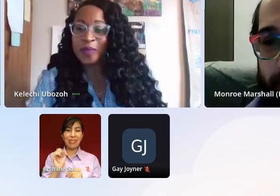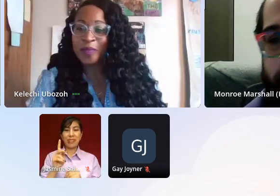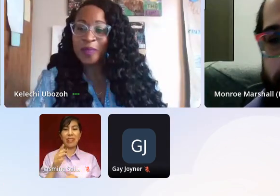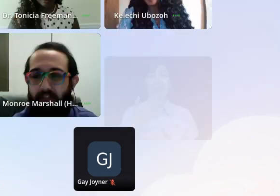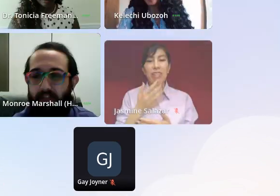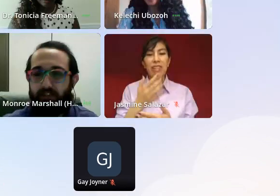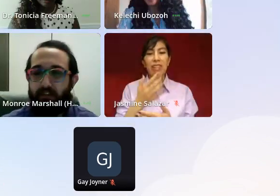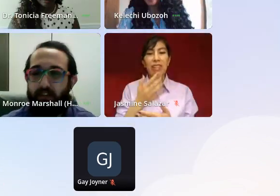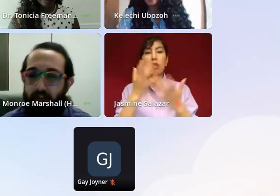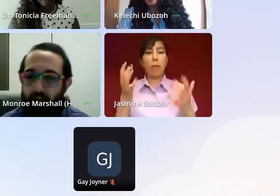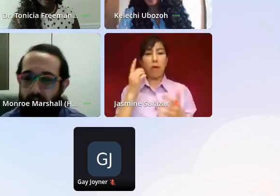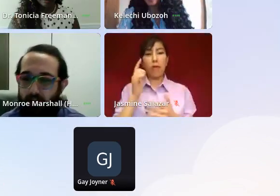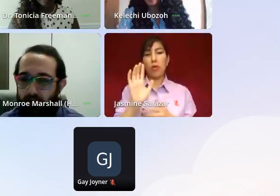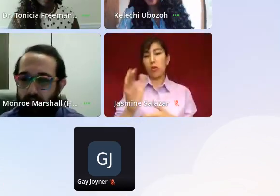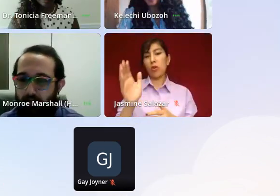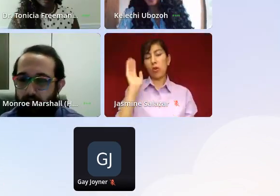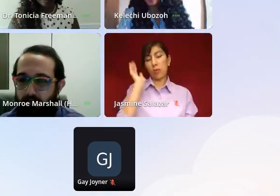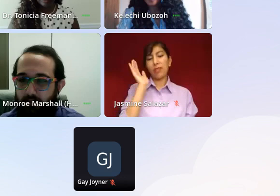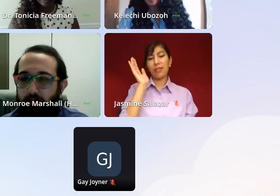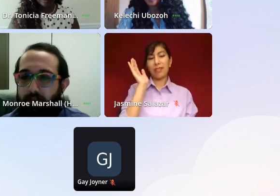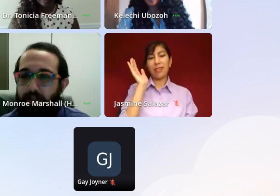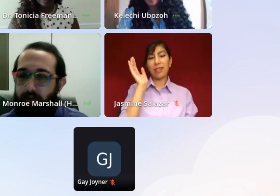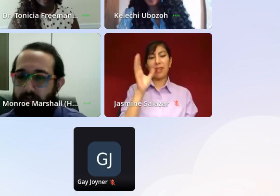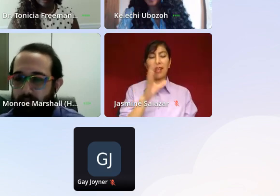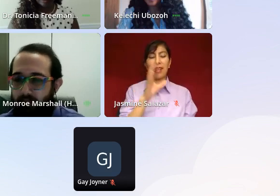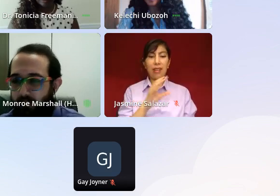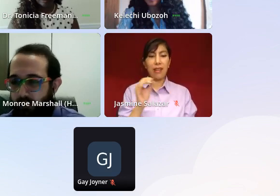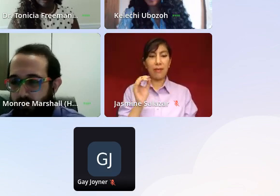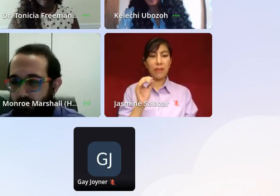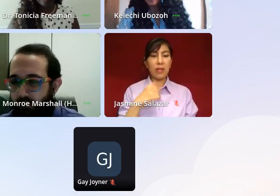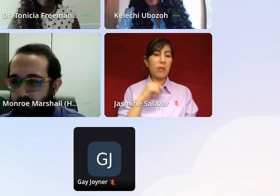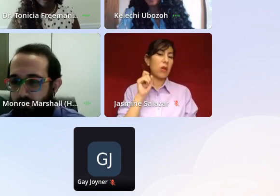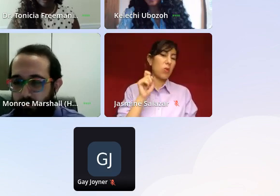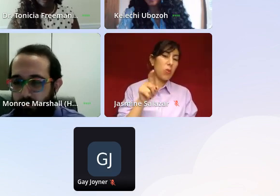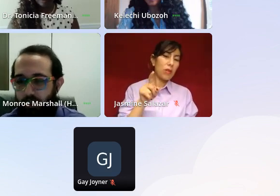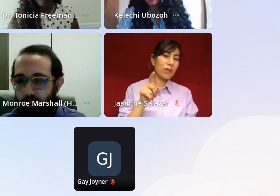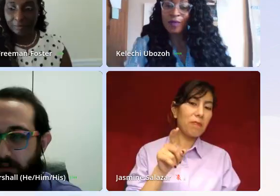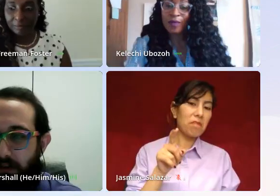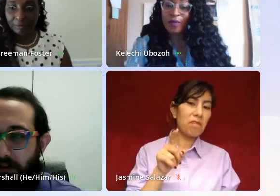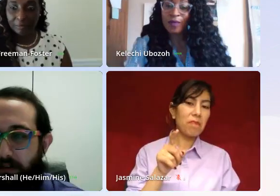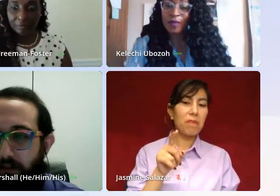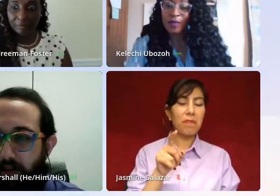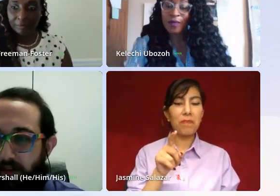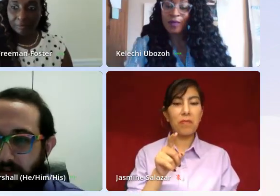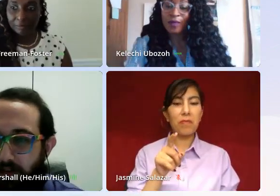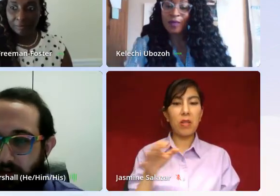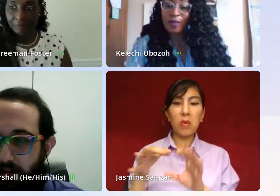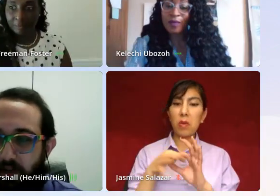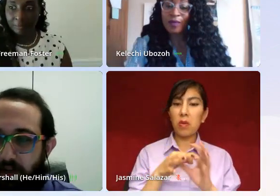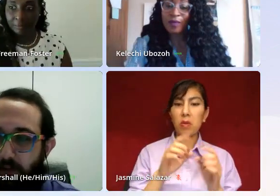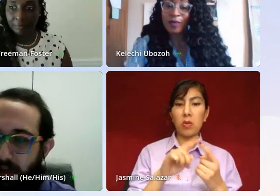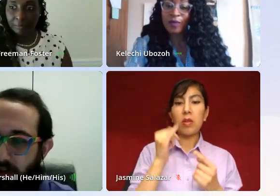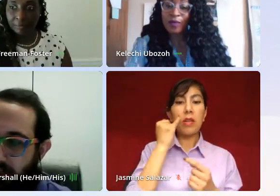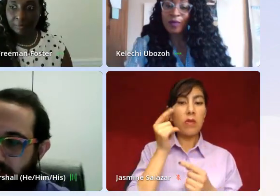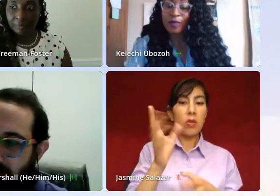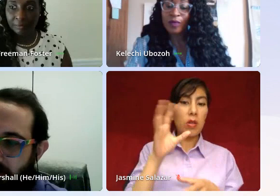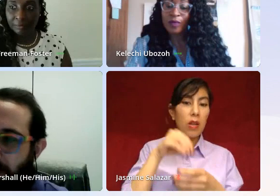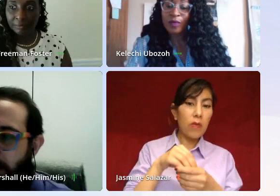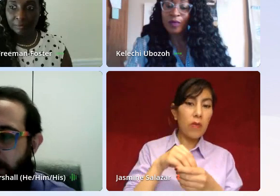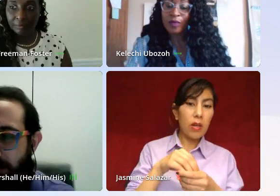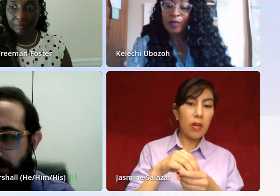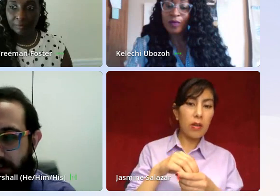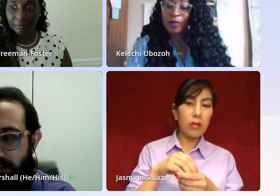your presentation. And my question is in regards to if you're involved with any